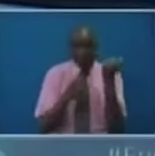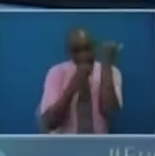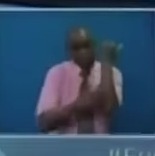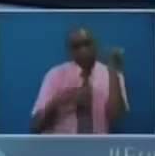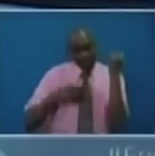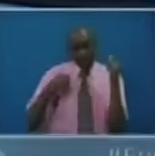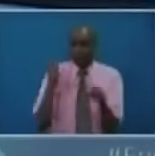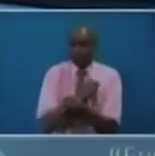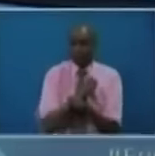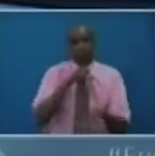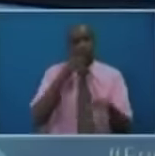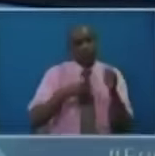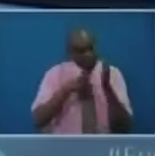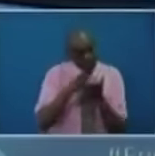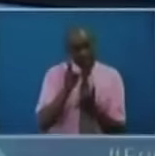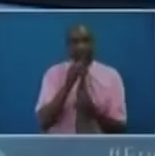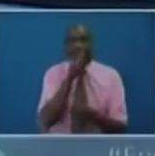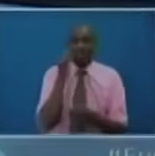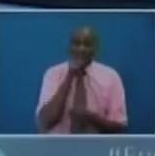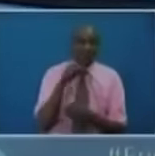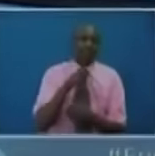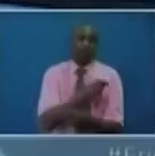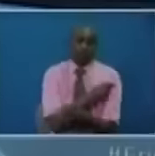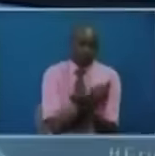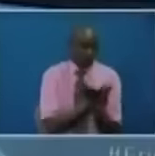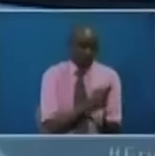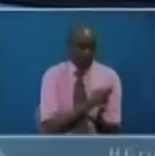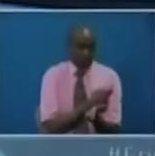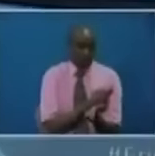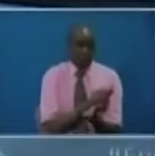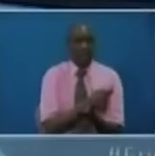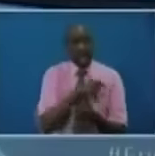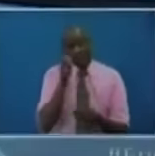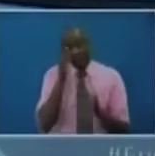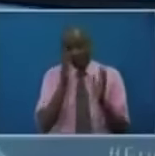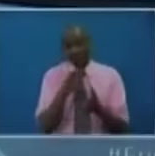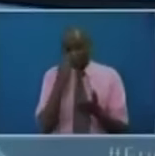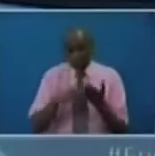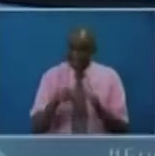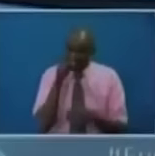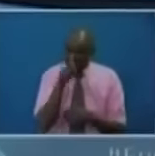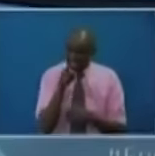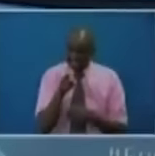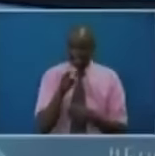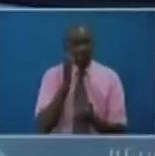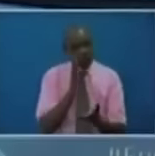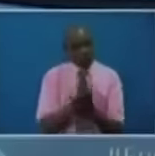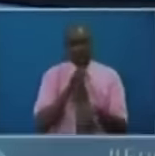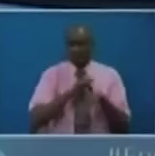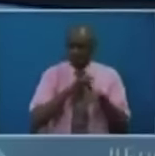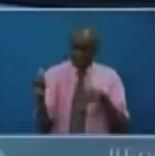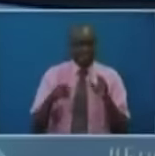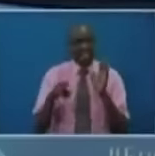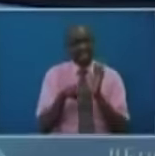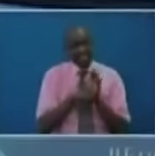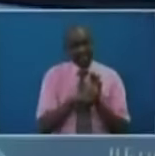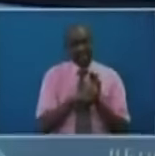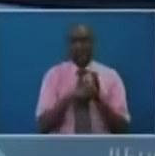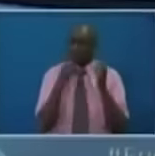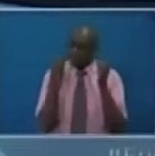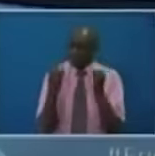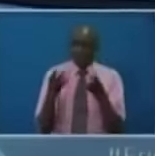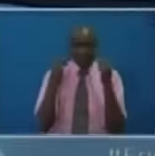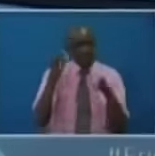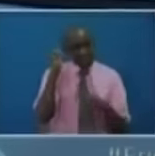can't access private health facilities. All right, Faustin, you say the kind of strike has actually affected negatively very